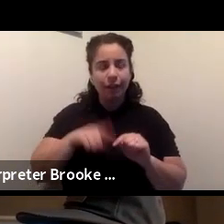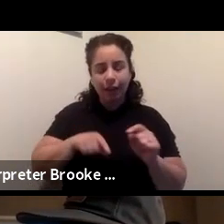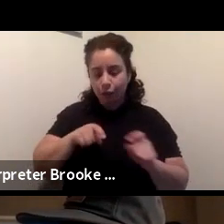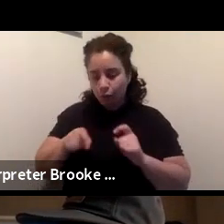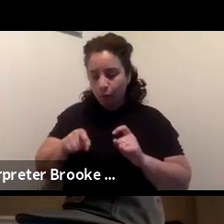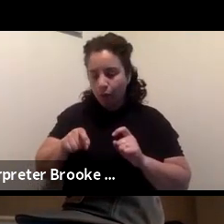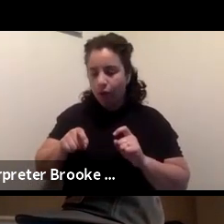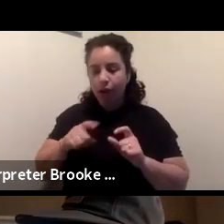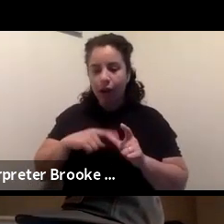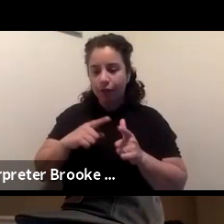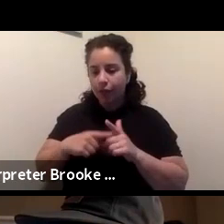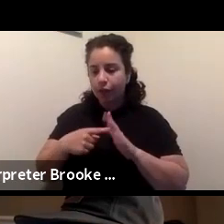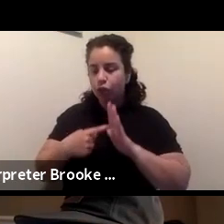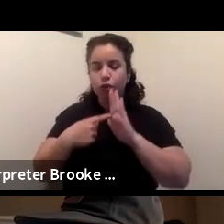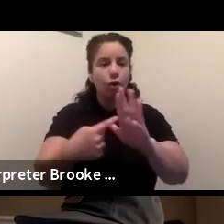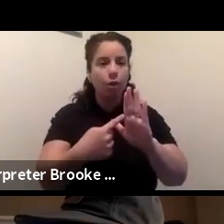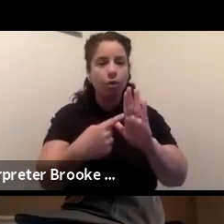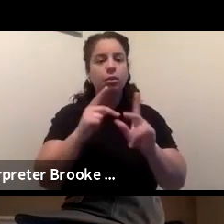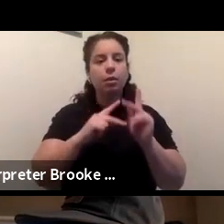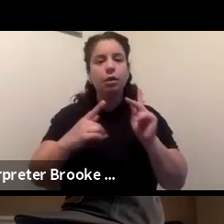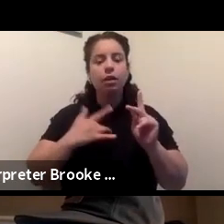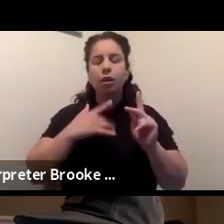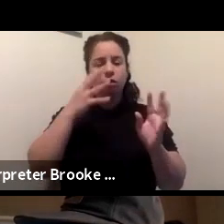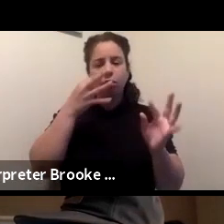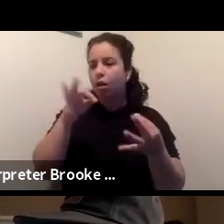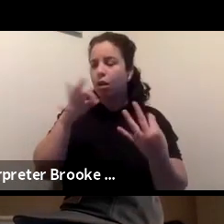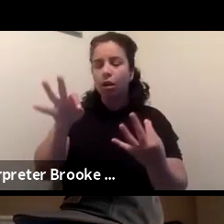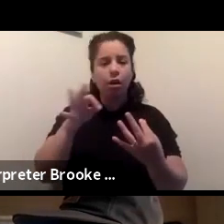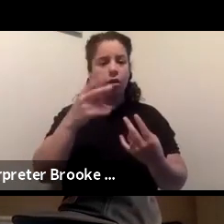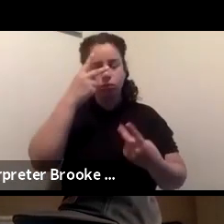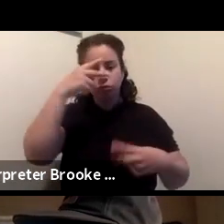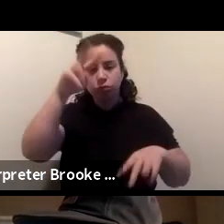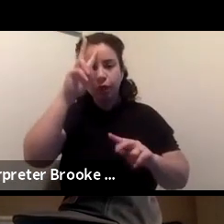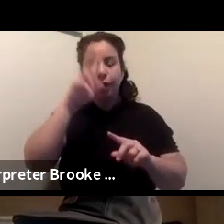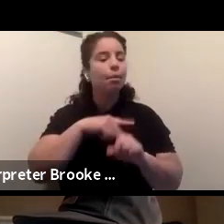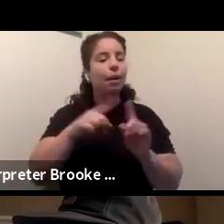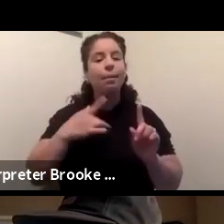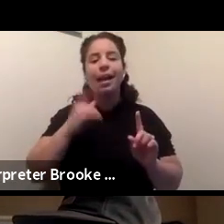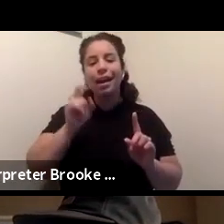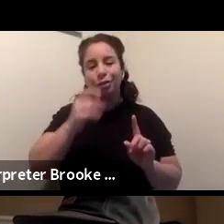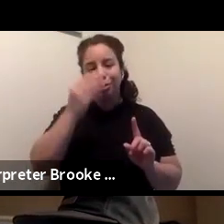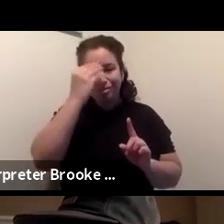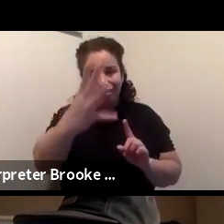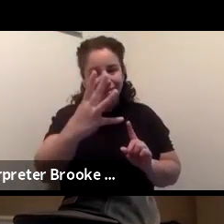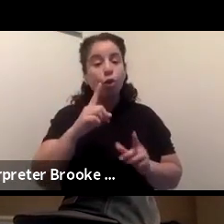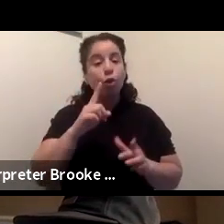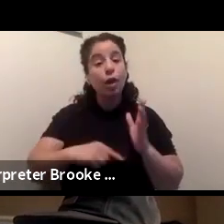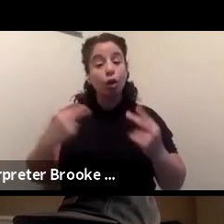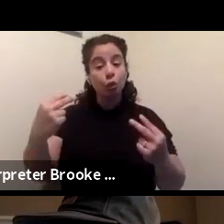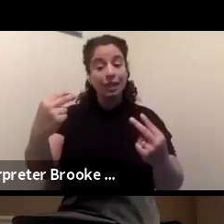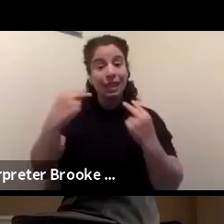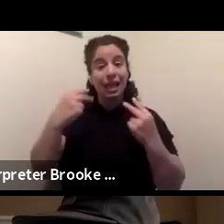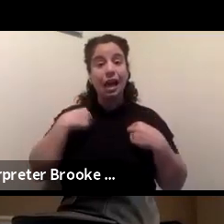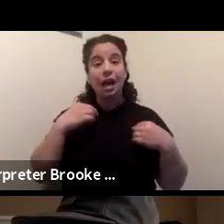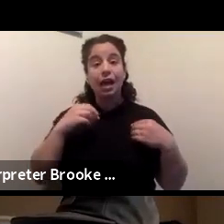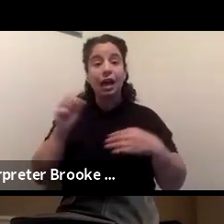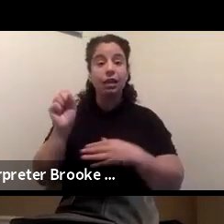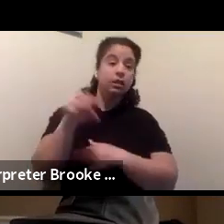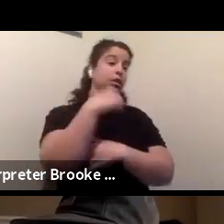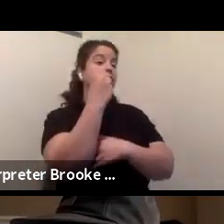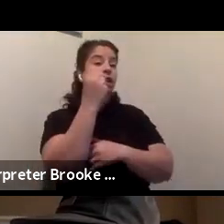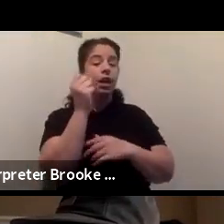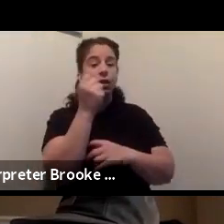communicates noise or misinformation to folks, unless I let them know, don't interpret me doing a thing like this